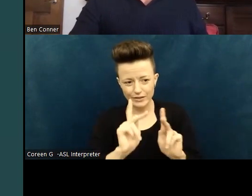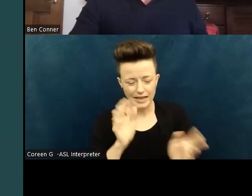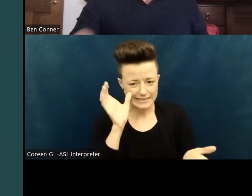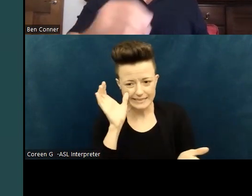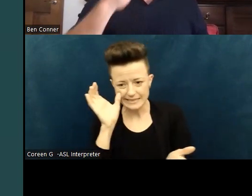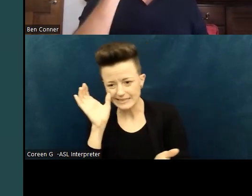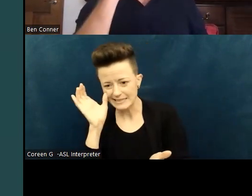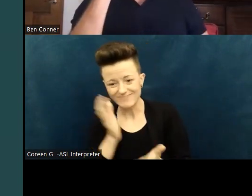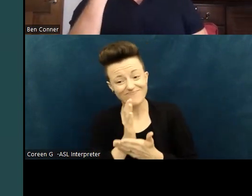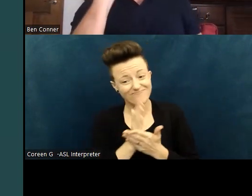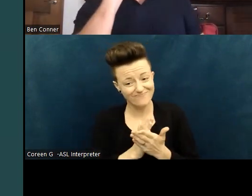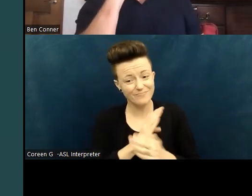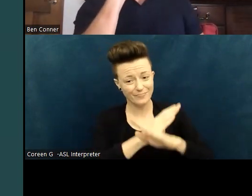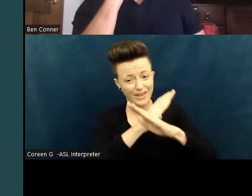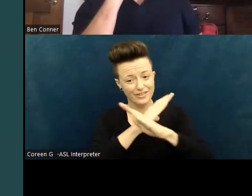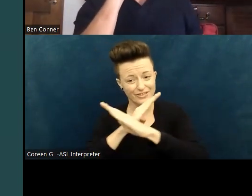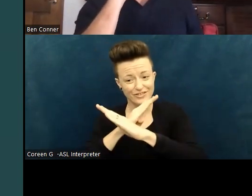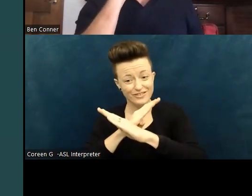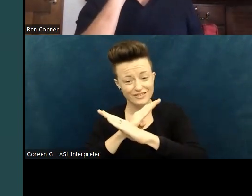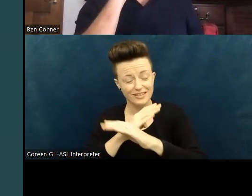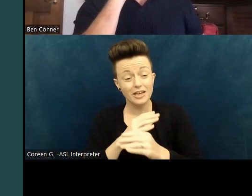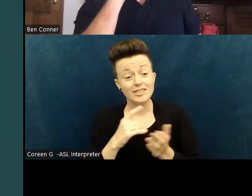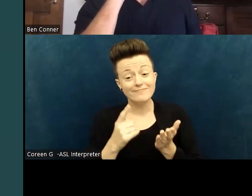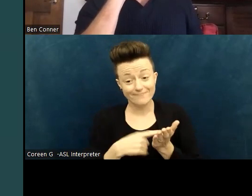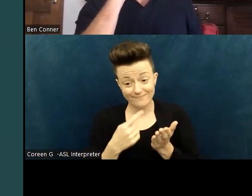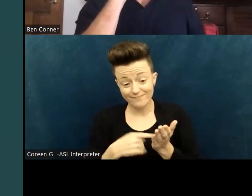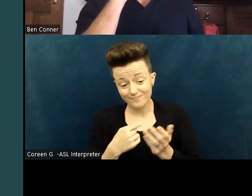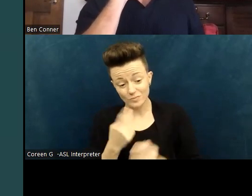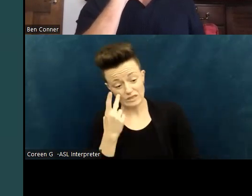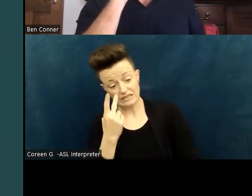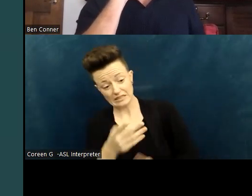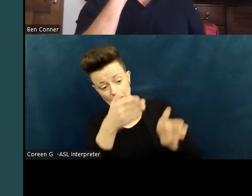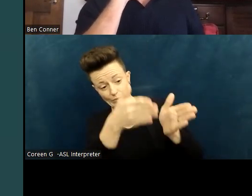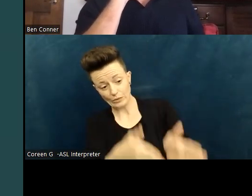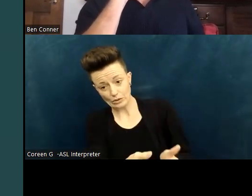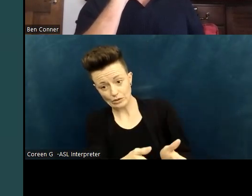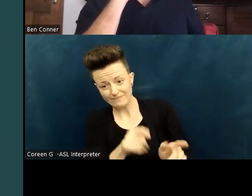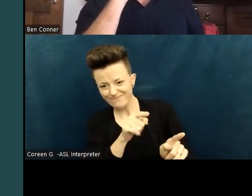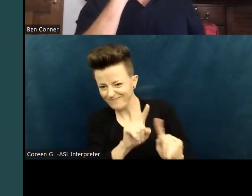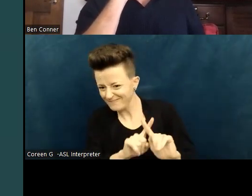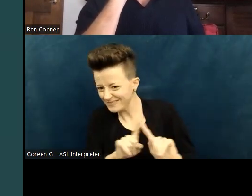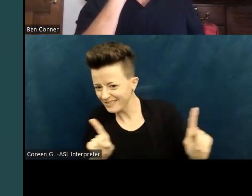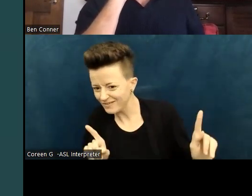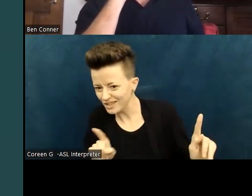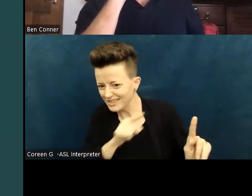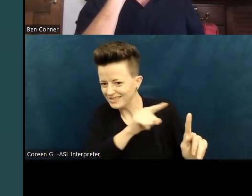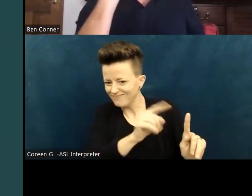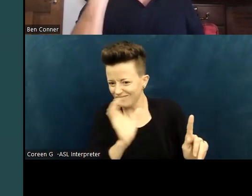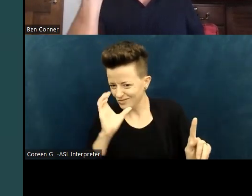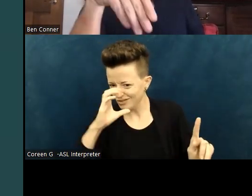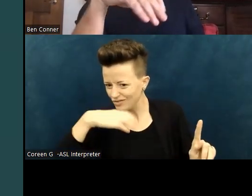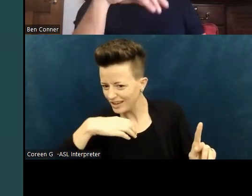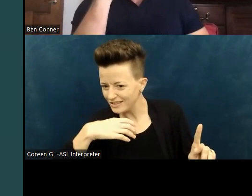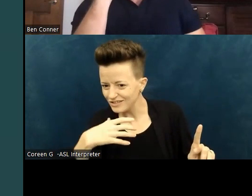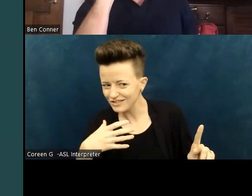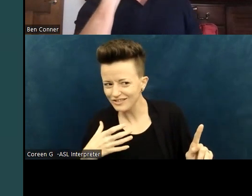way. One is we see the other as a stranger. This slide is asking who is the stranger